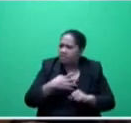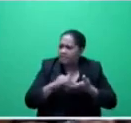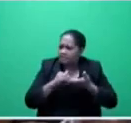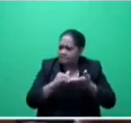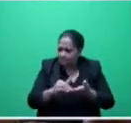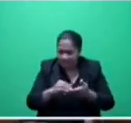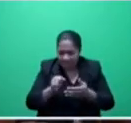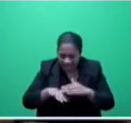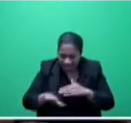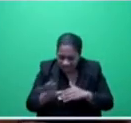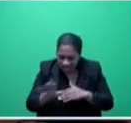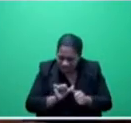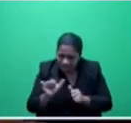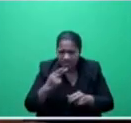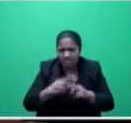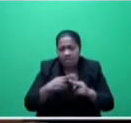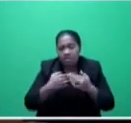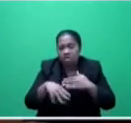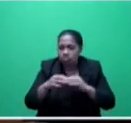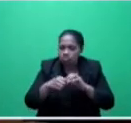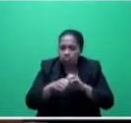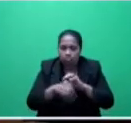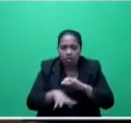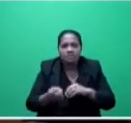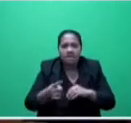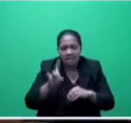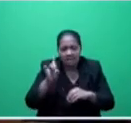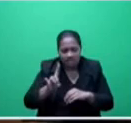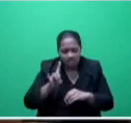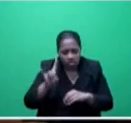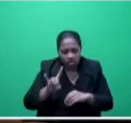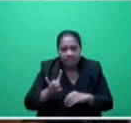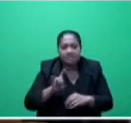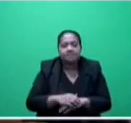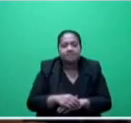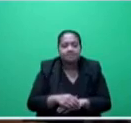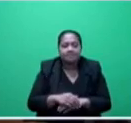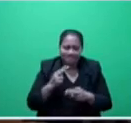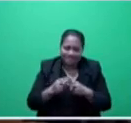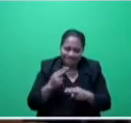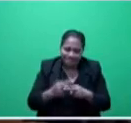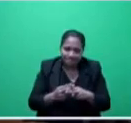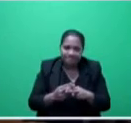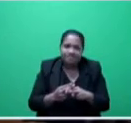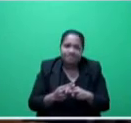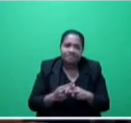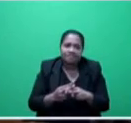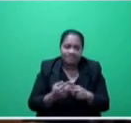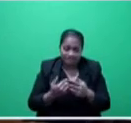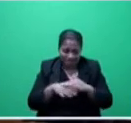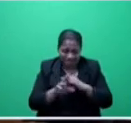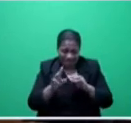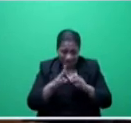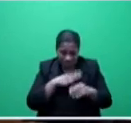farming habits in crops and livestock. The upgrade of laboratory facilities in the ministry will